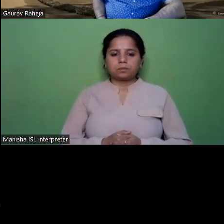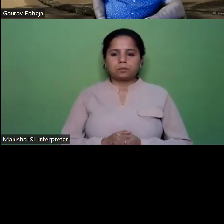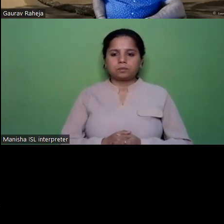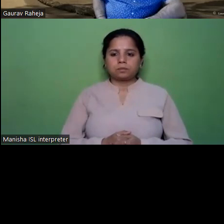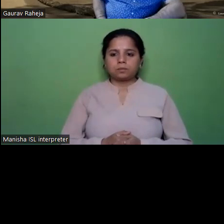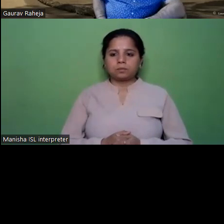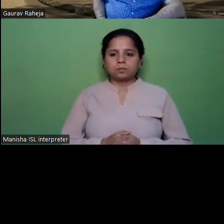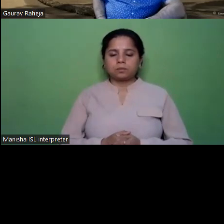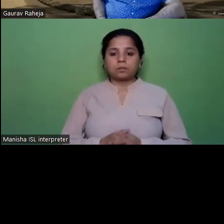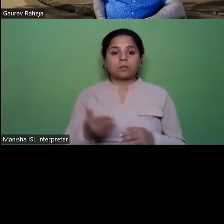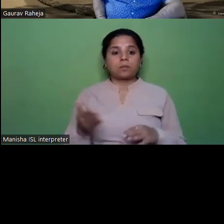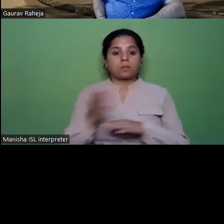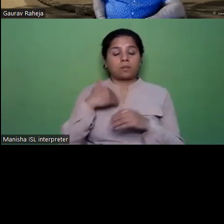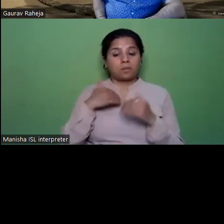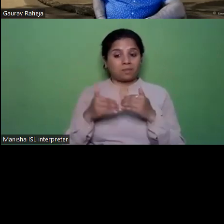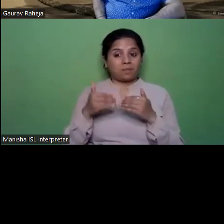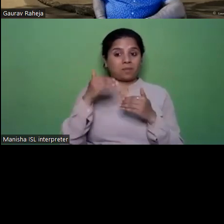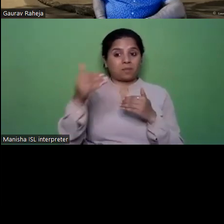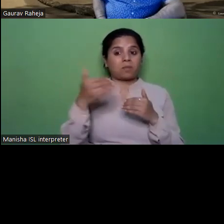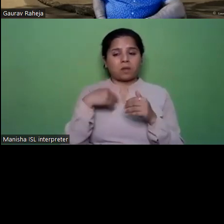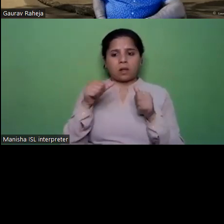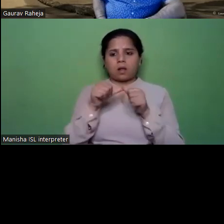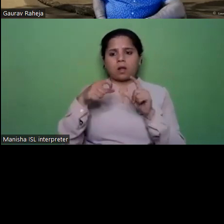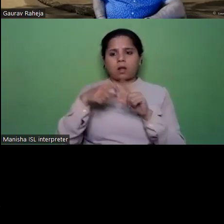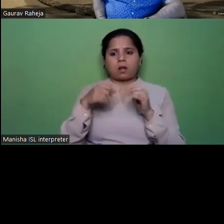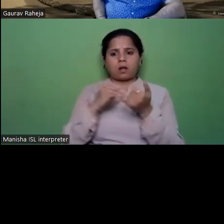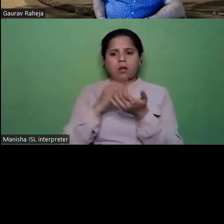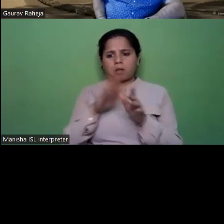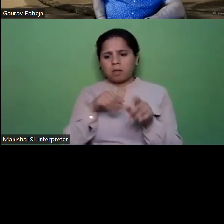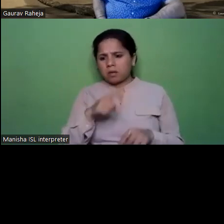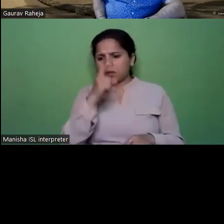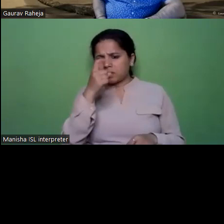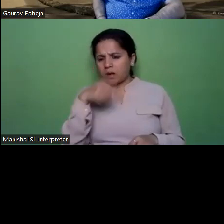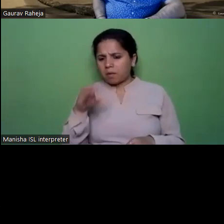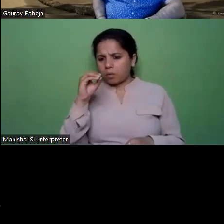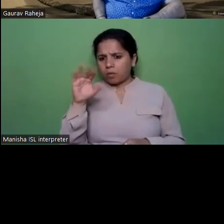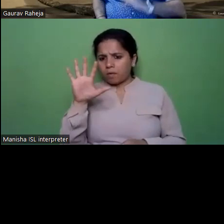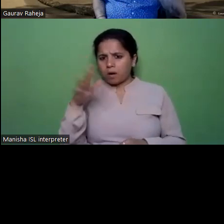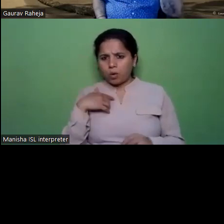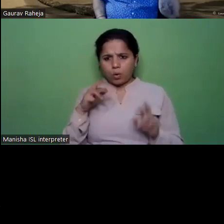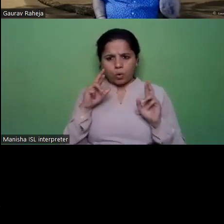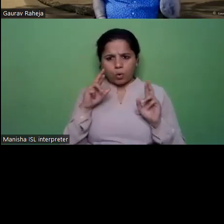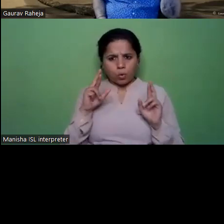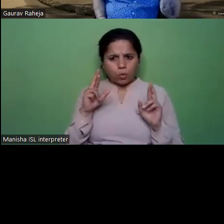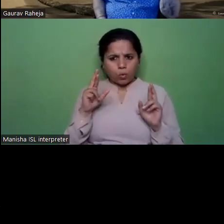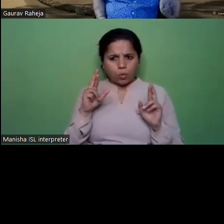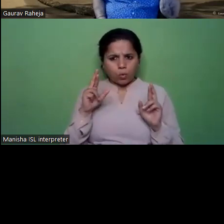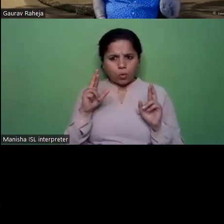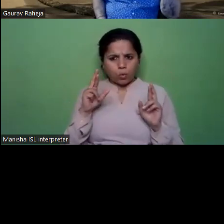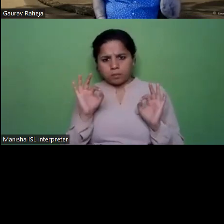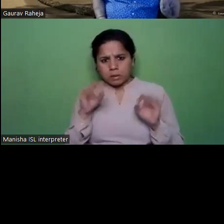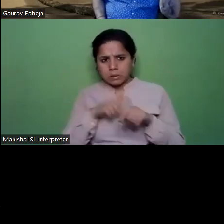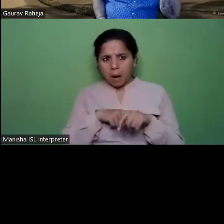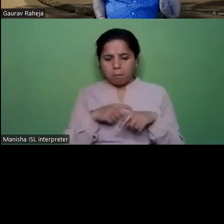So before I move ahead, Akshay, it's already 7+. I hope I'm not holding anyone for too much of